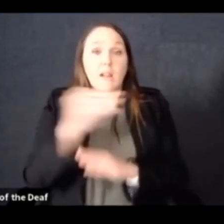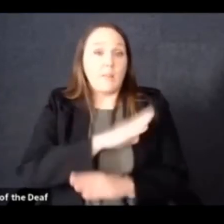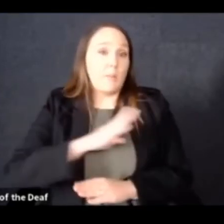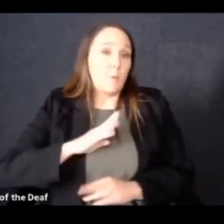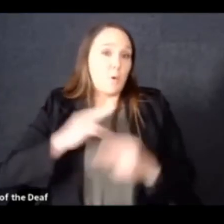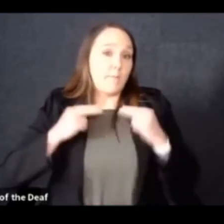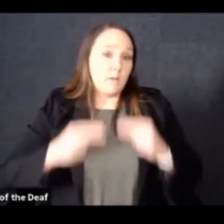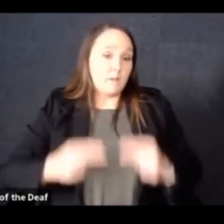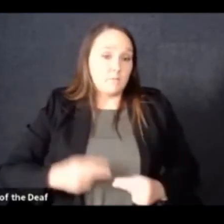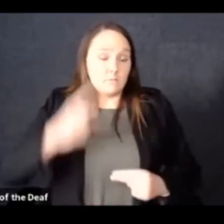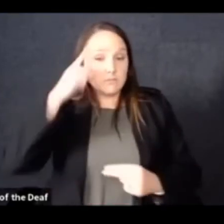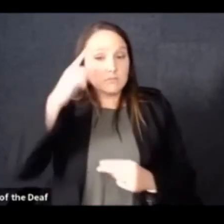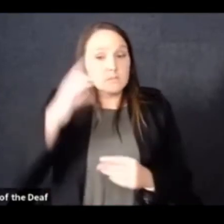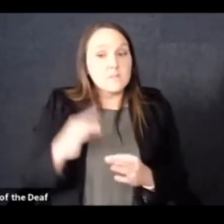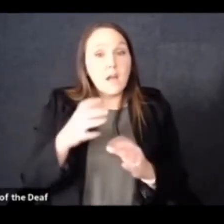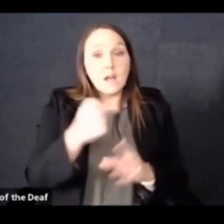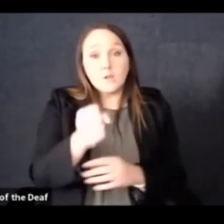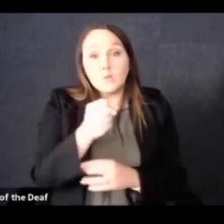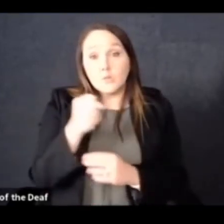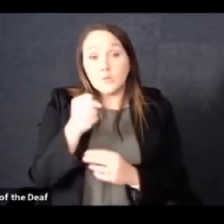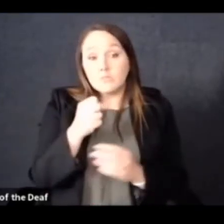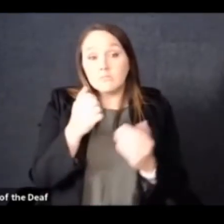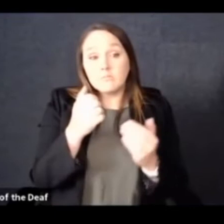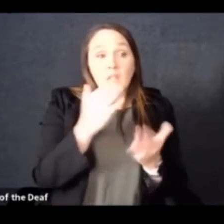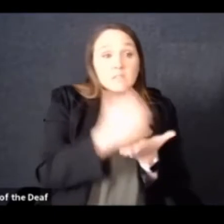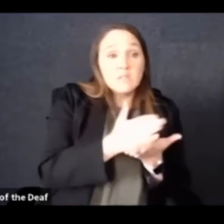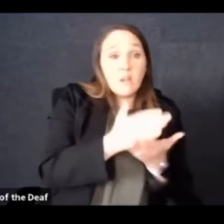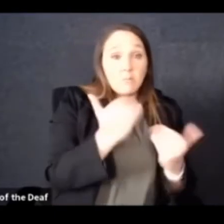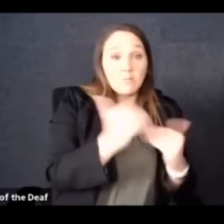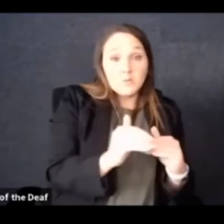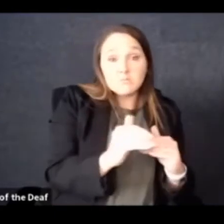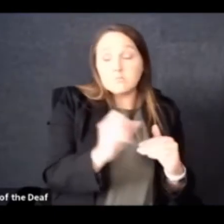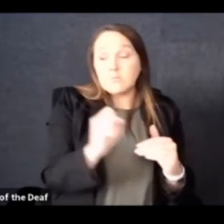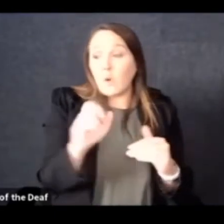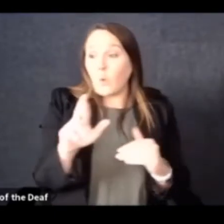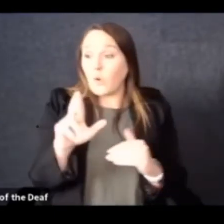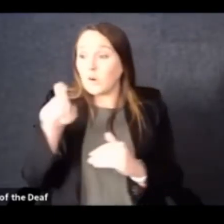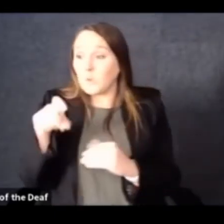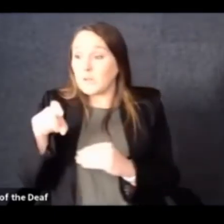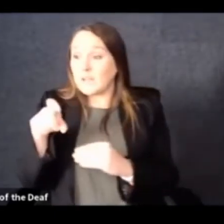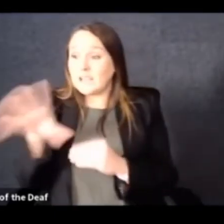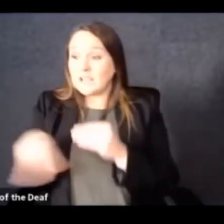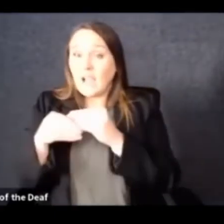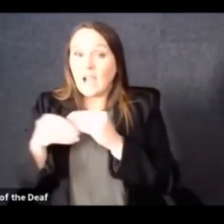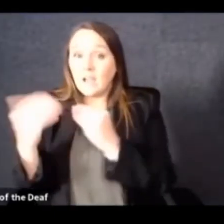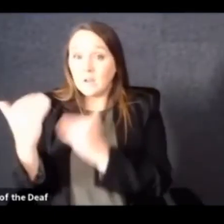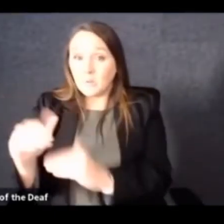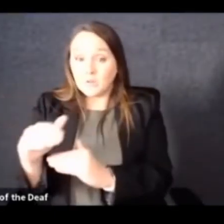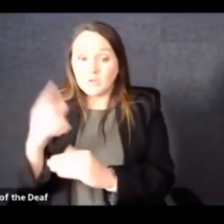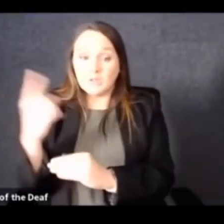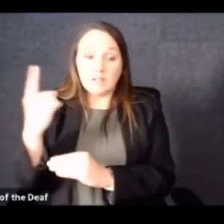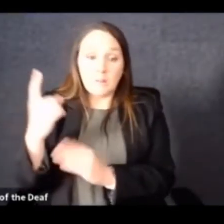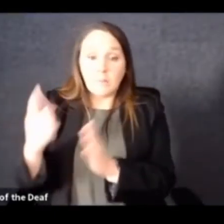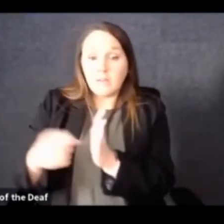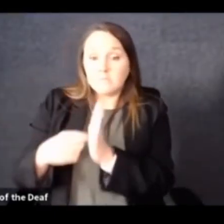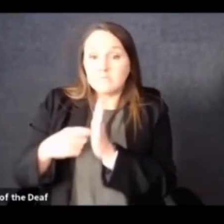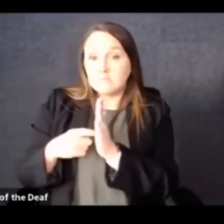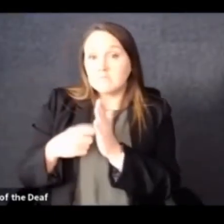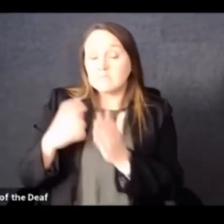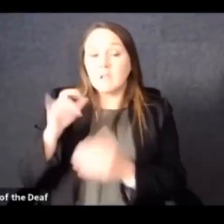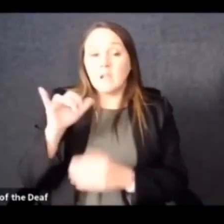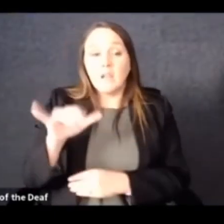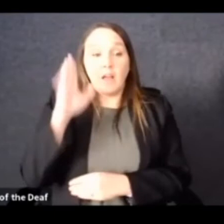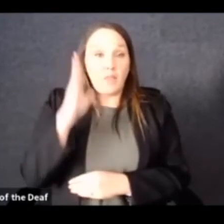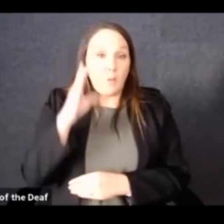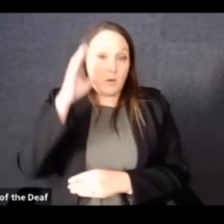in deciding to remove a restriction, or do we need to do something else, like add something to the restrictions? And those will